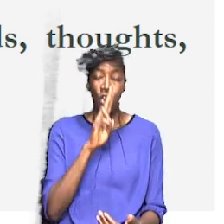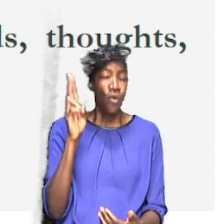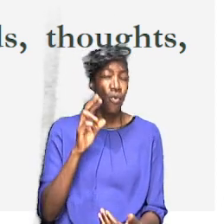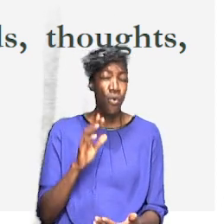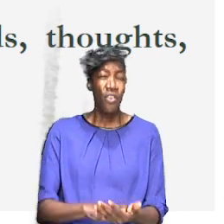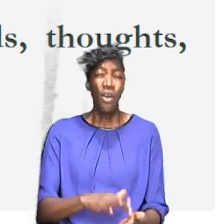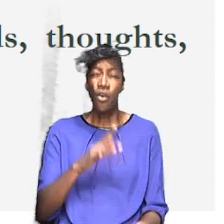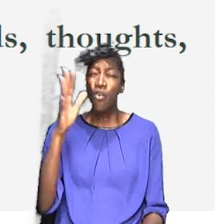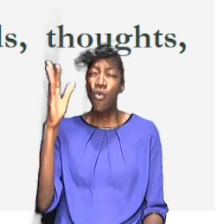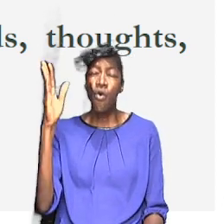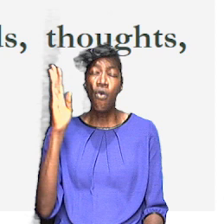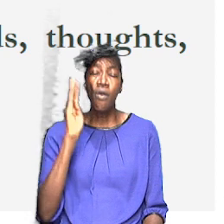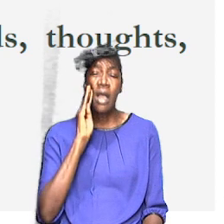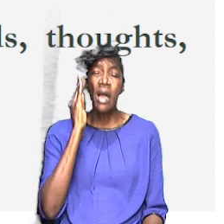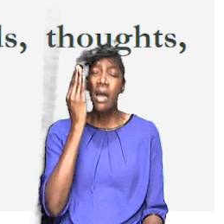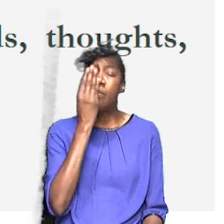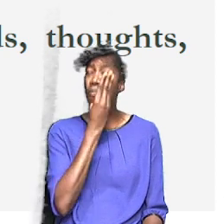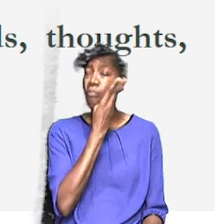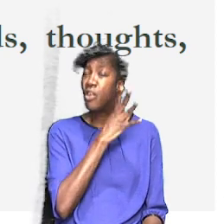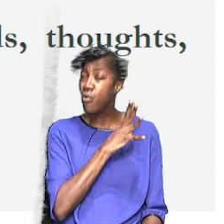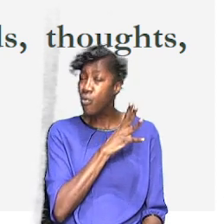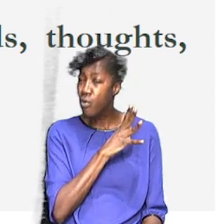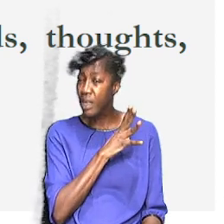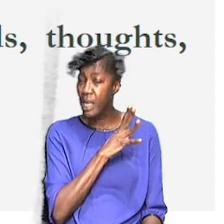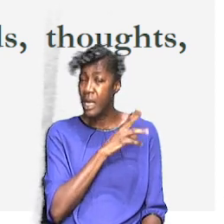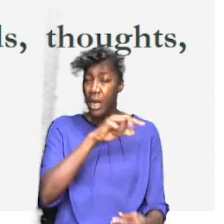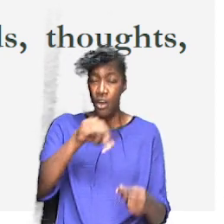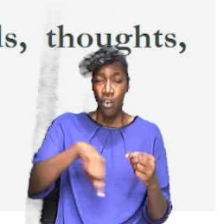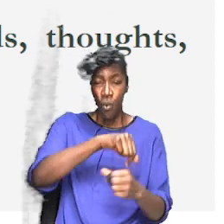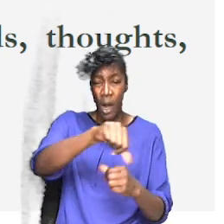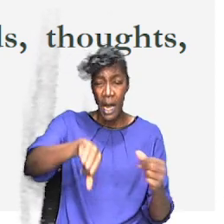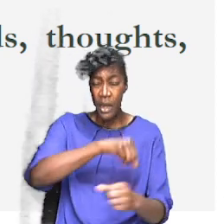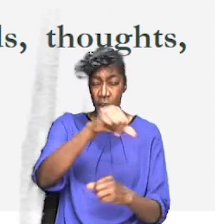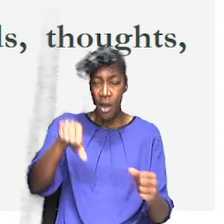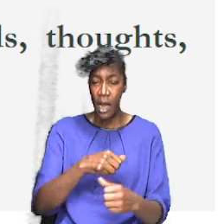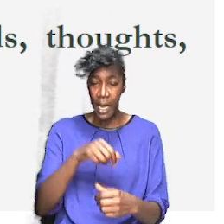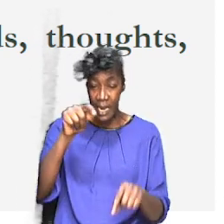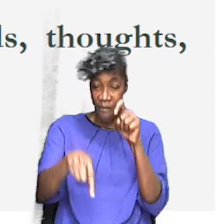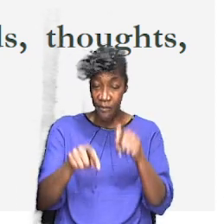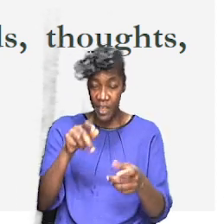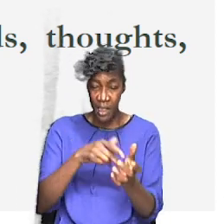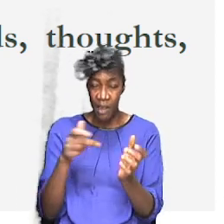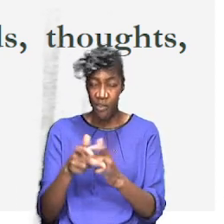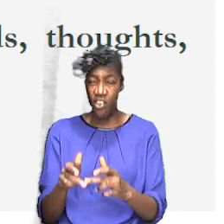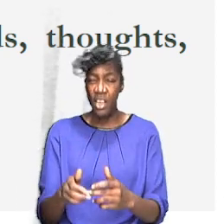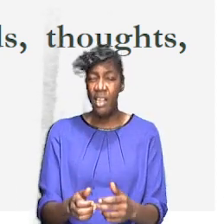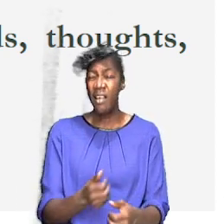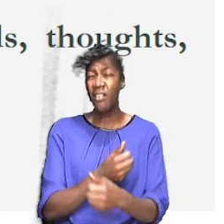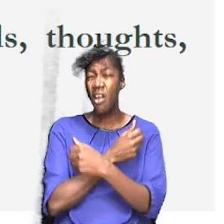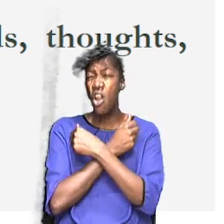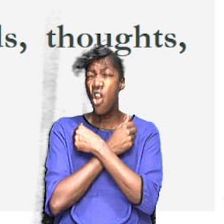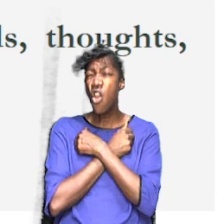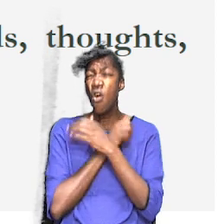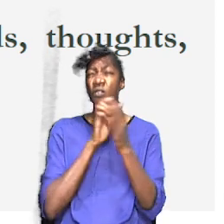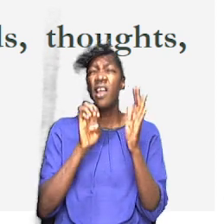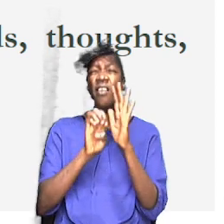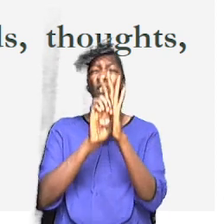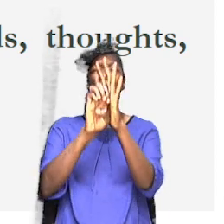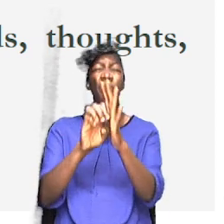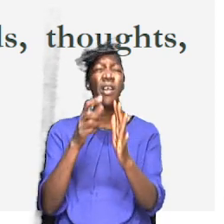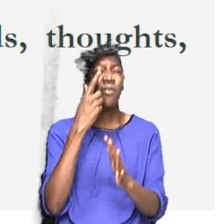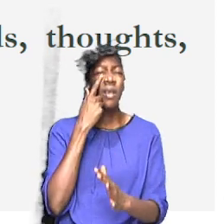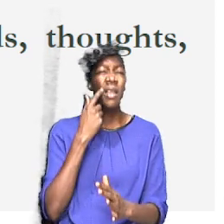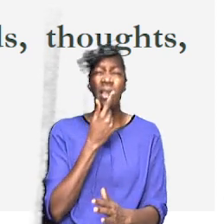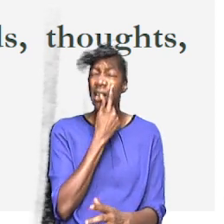beauty, Habo, to anoint the feet of Jesus Christ. Her love, praise God, was expressed with our tears. That's